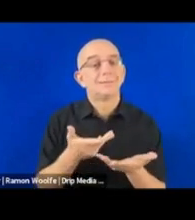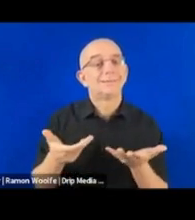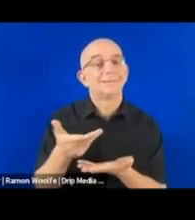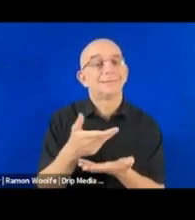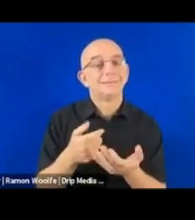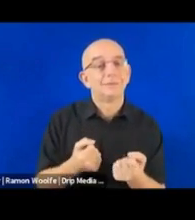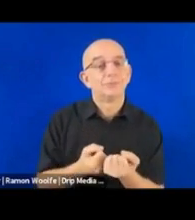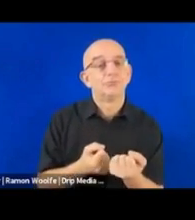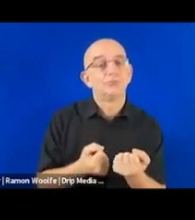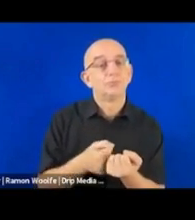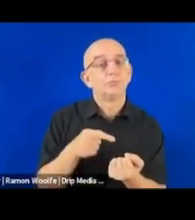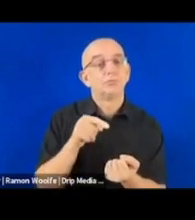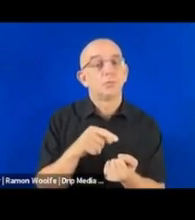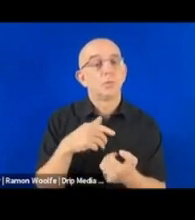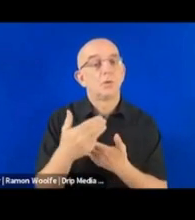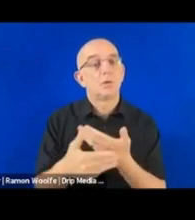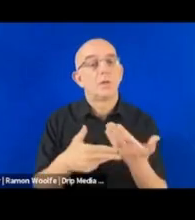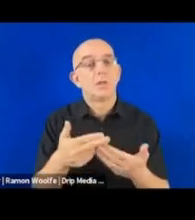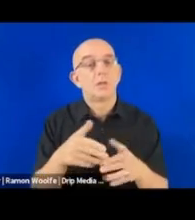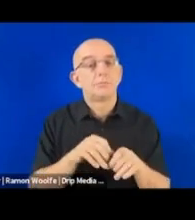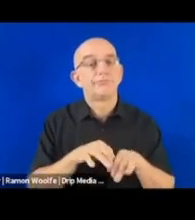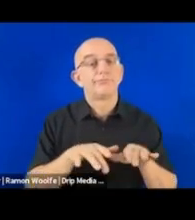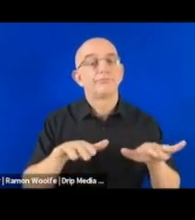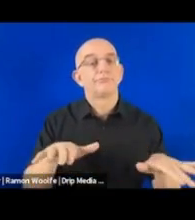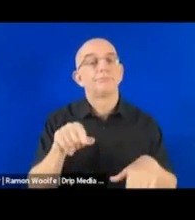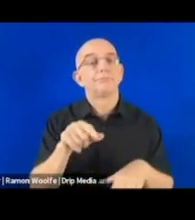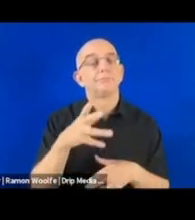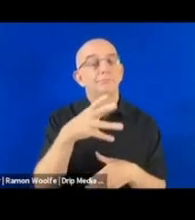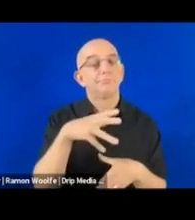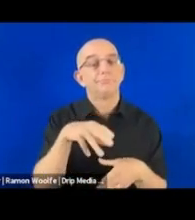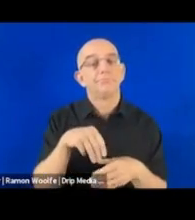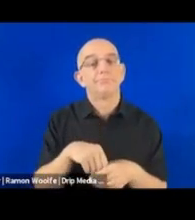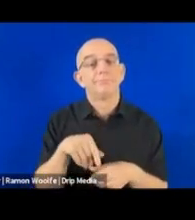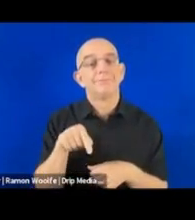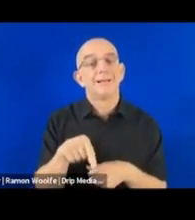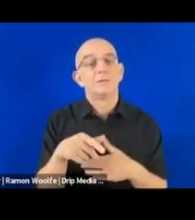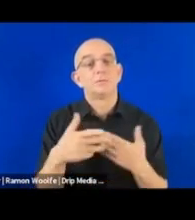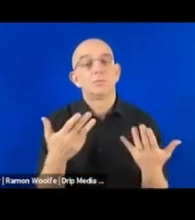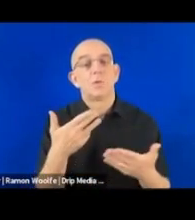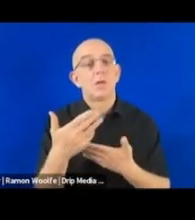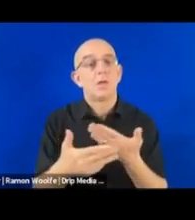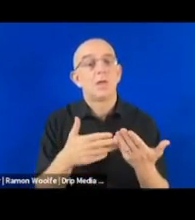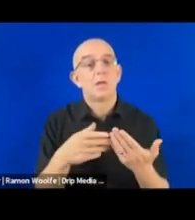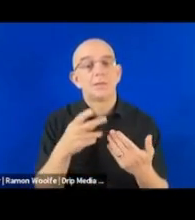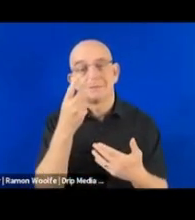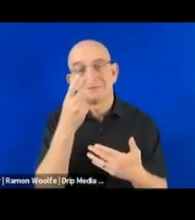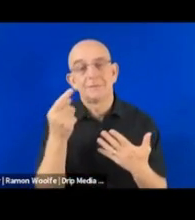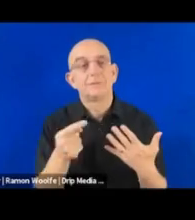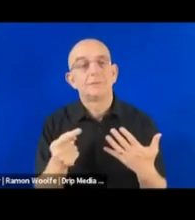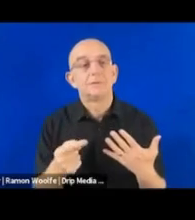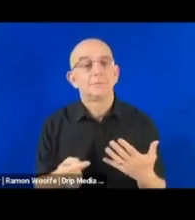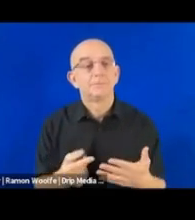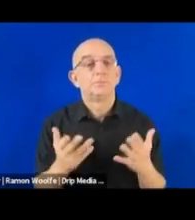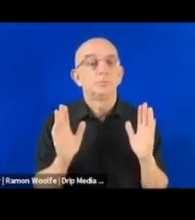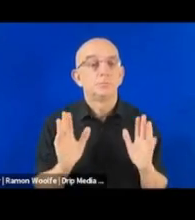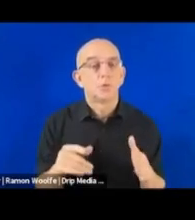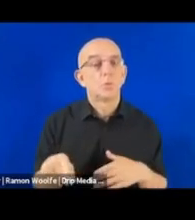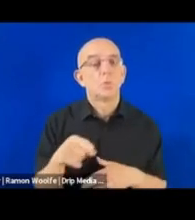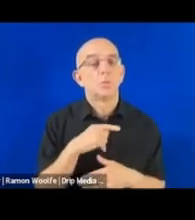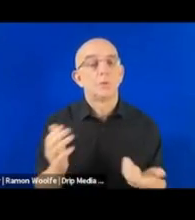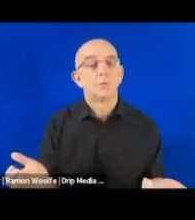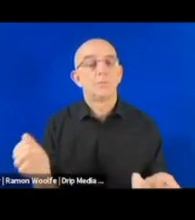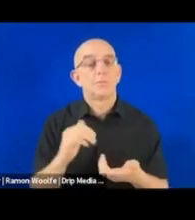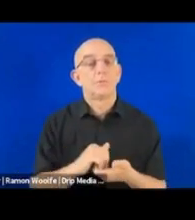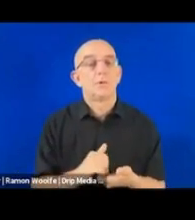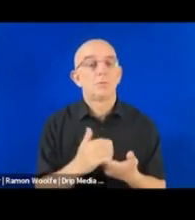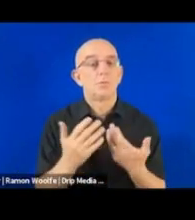partnership came into being because of a number of reasons. So basically I just highlight some of the reasons why the